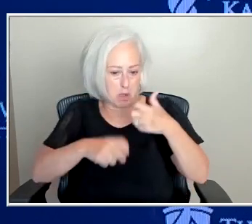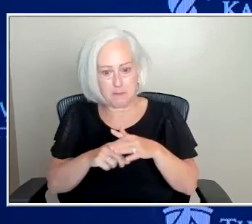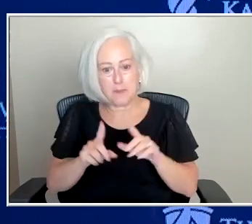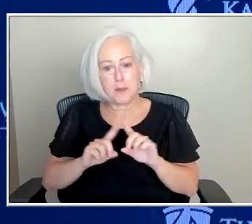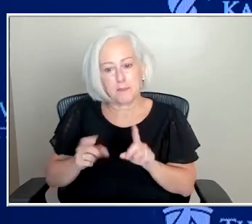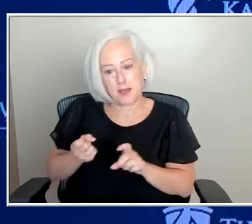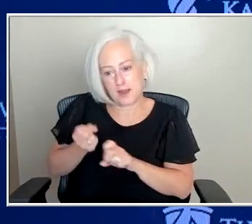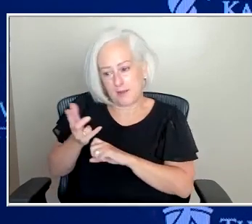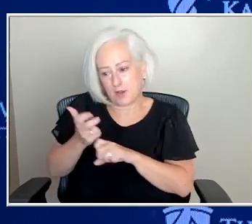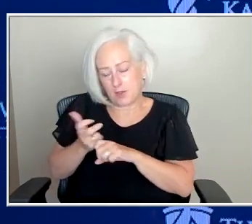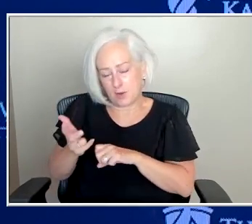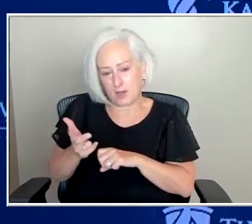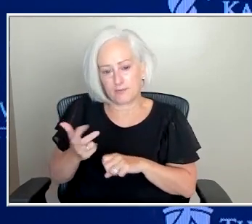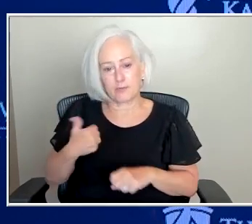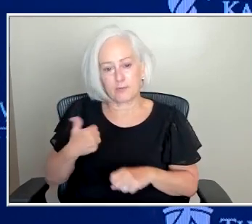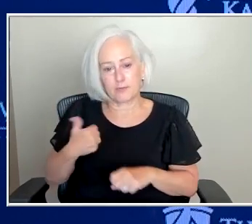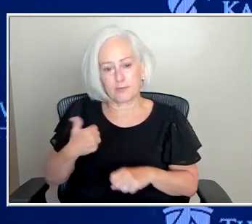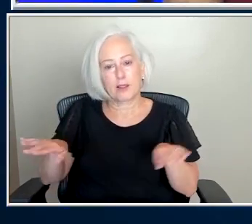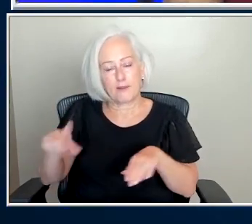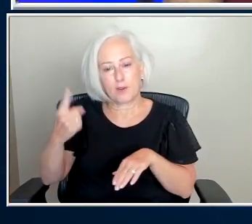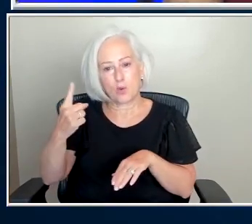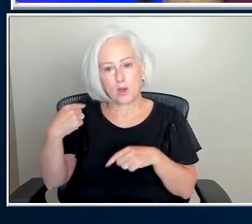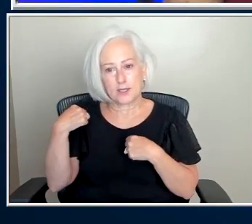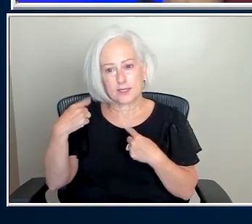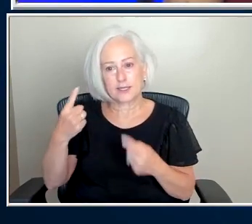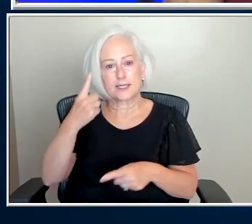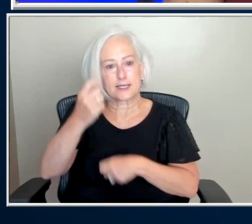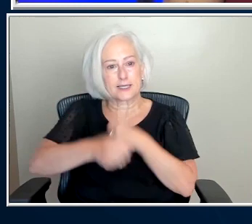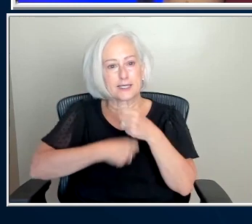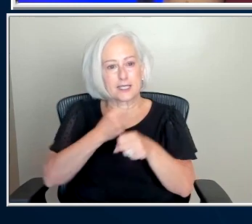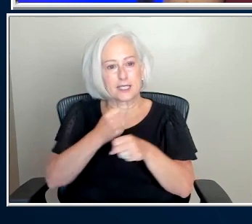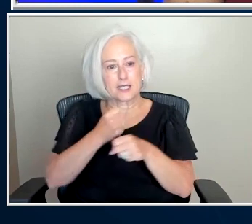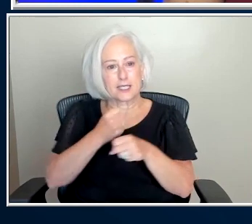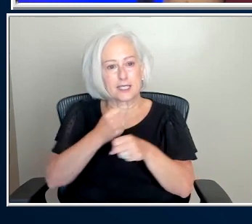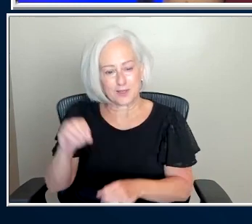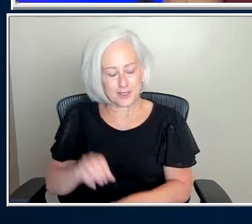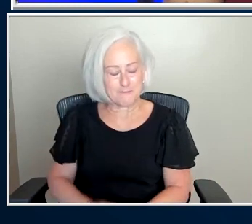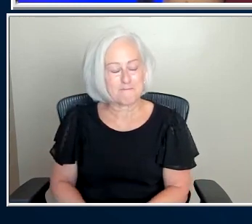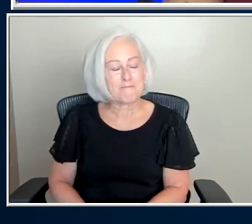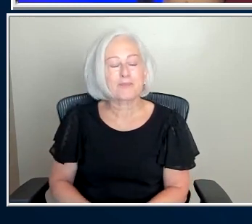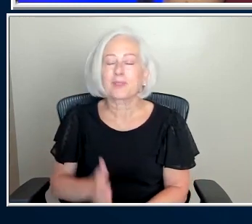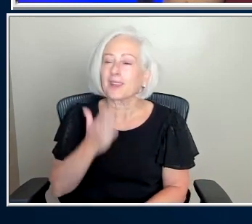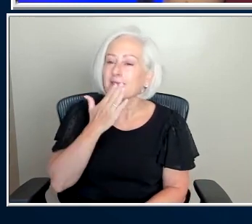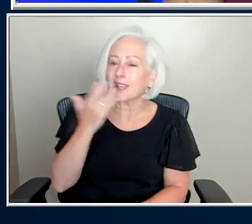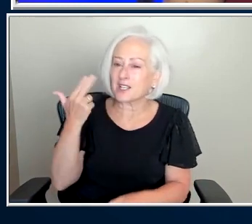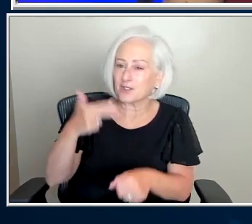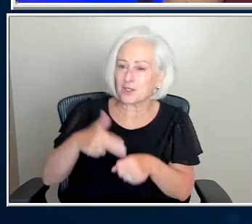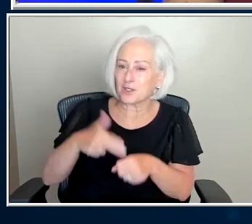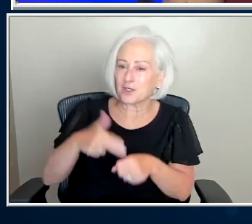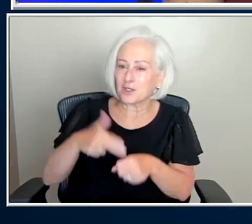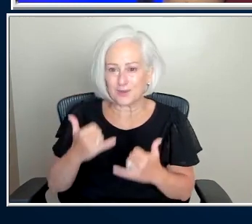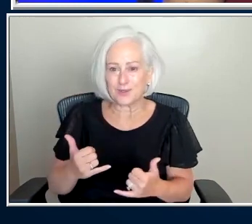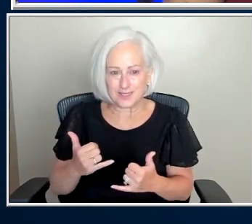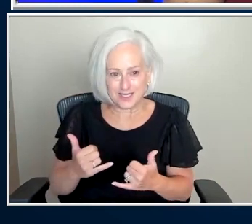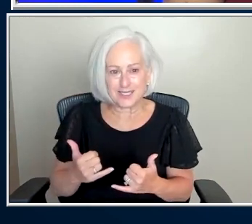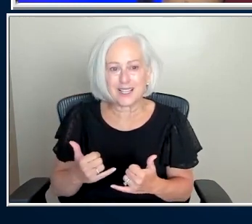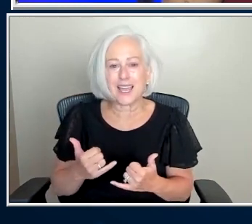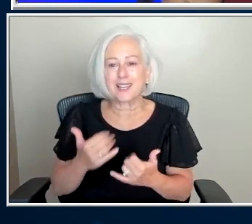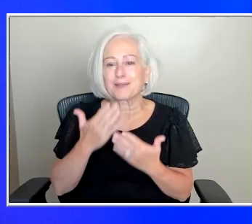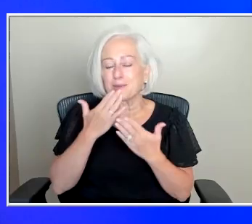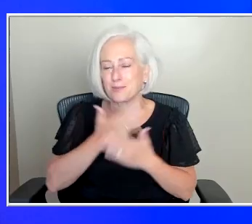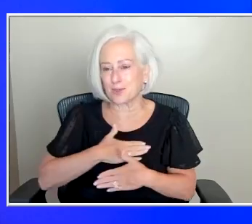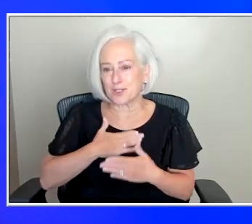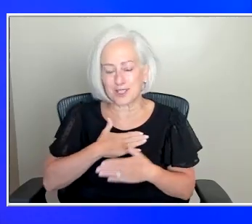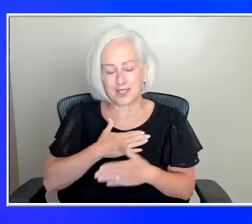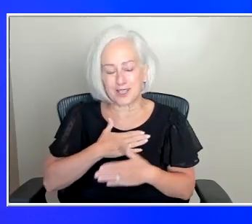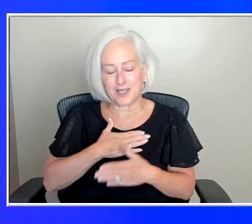designated Level 1 trauma center since 2000. Dr. Berry, thank you so much for being with us today and all you do for us in our trauma center. Thank you. Thank you for having me.